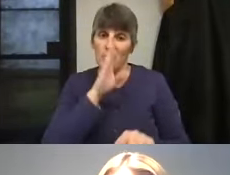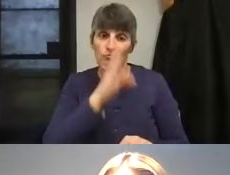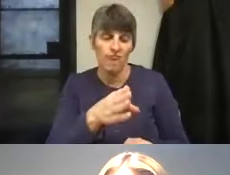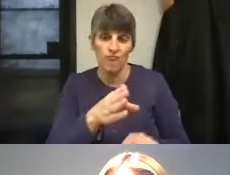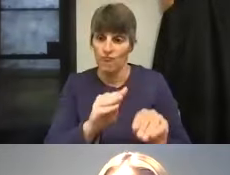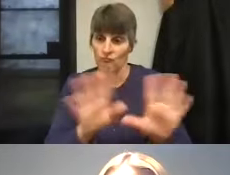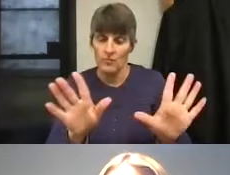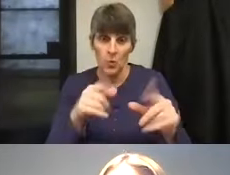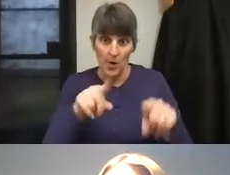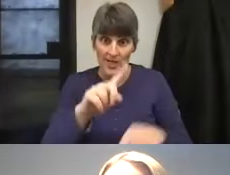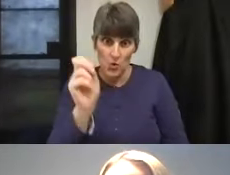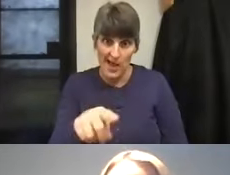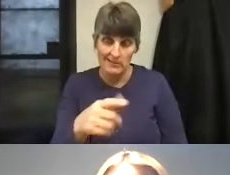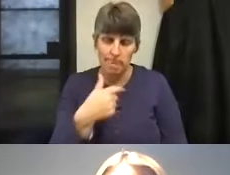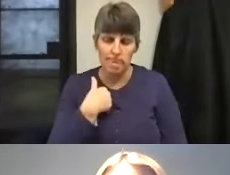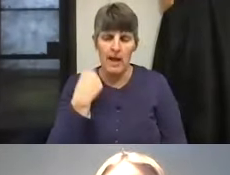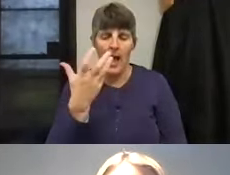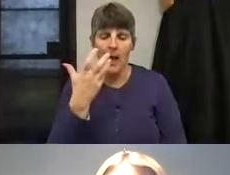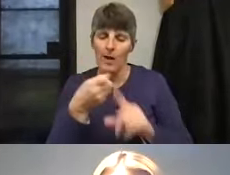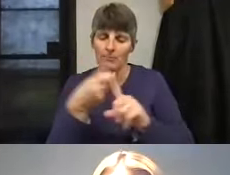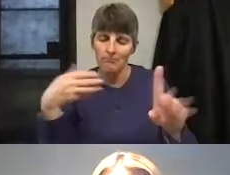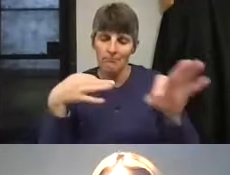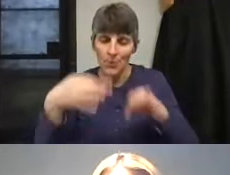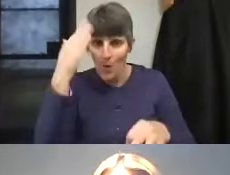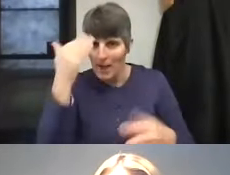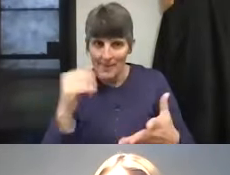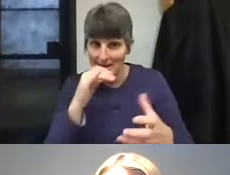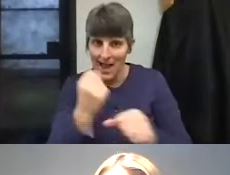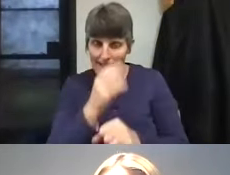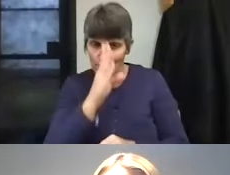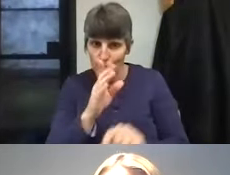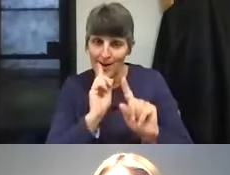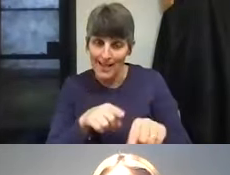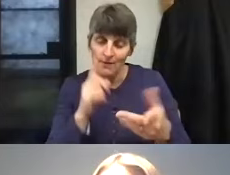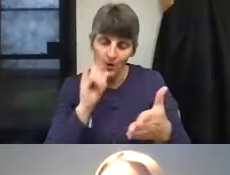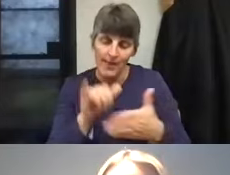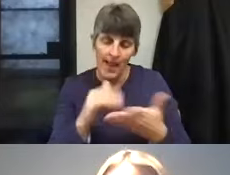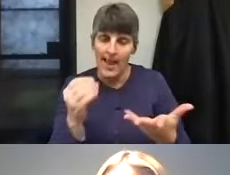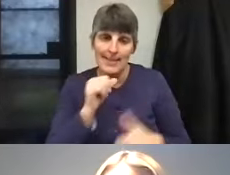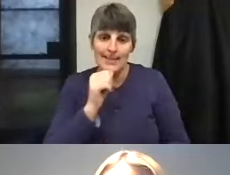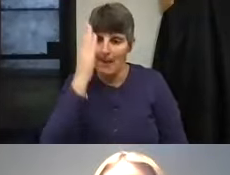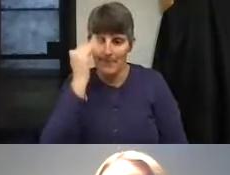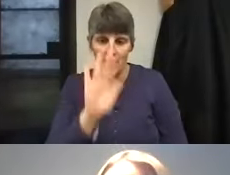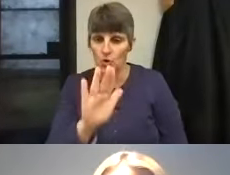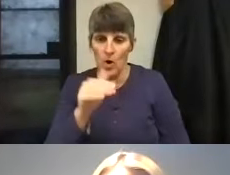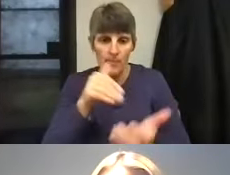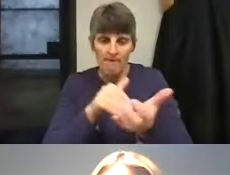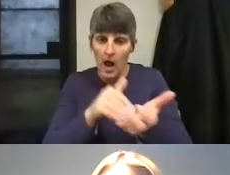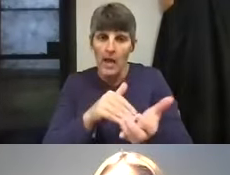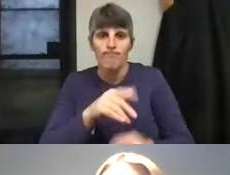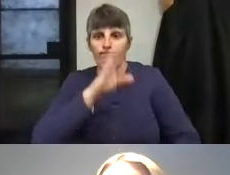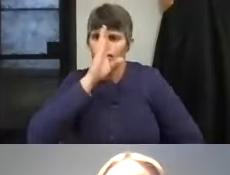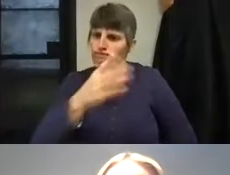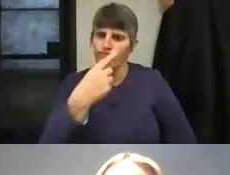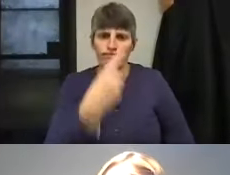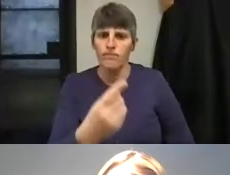asked that question, I kind of want to explain why maybe you didn't get a straight answer for that. And it's not because your provider doesn't want to tell you